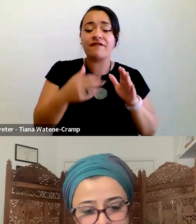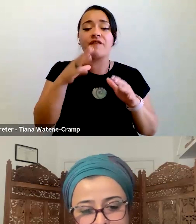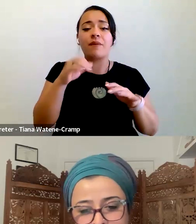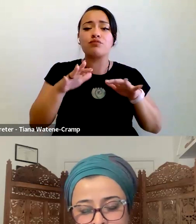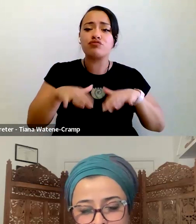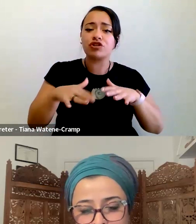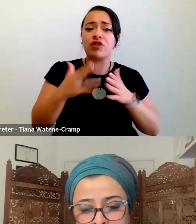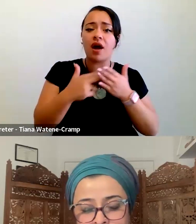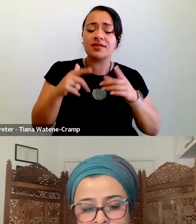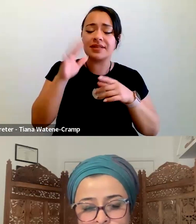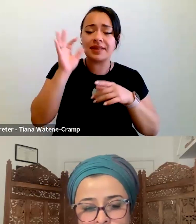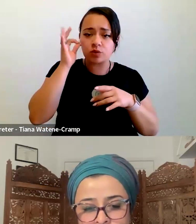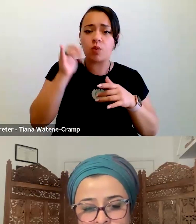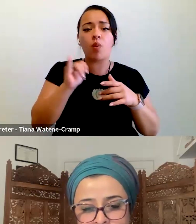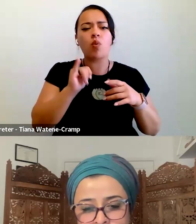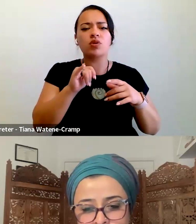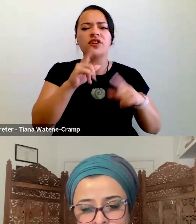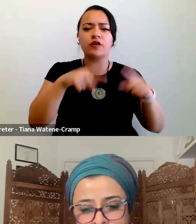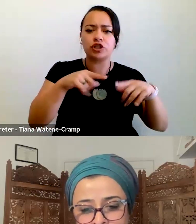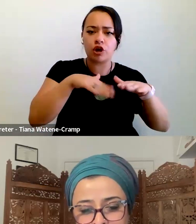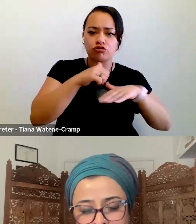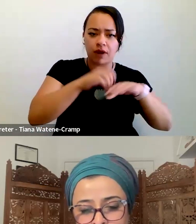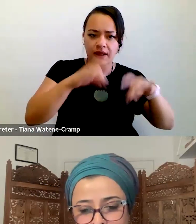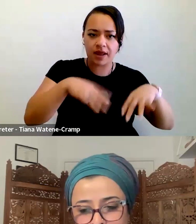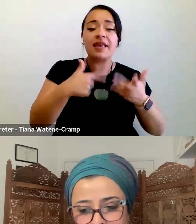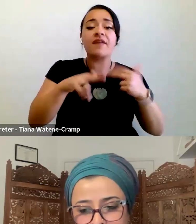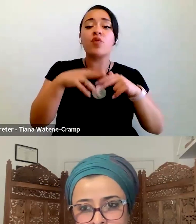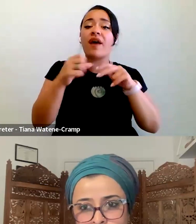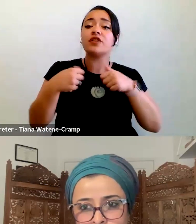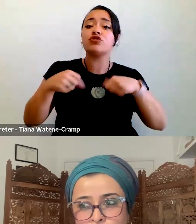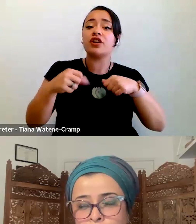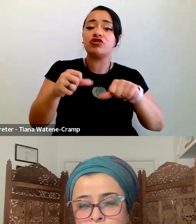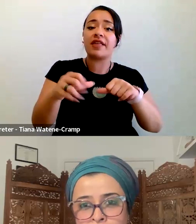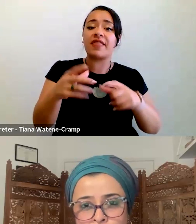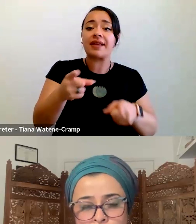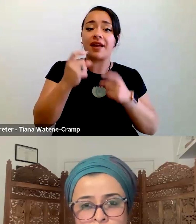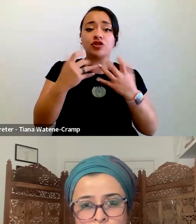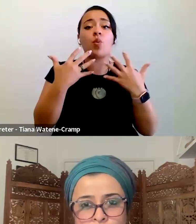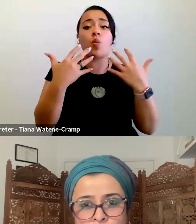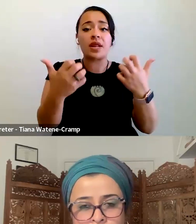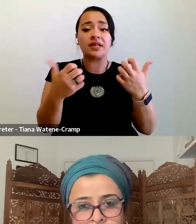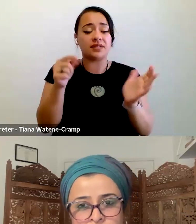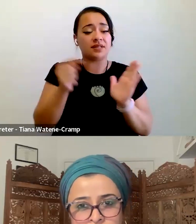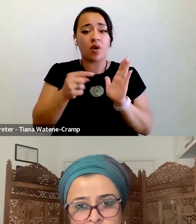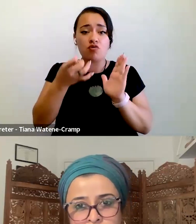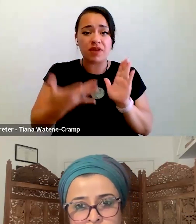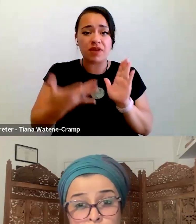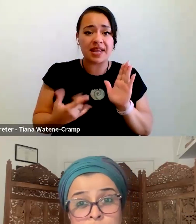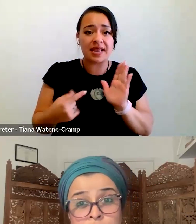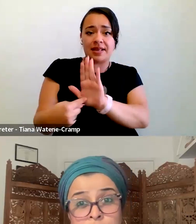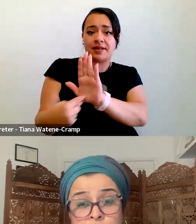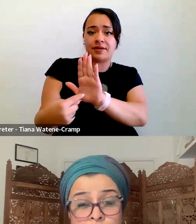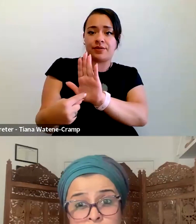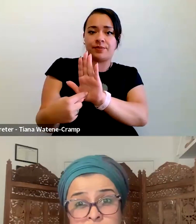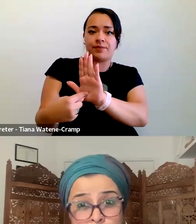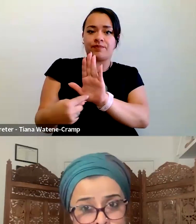Council, that demonstrate when you actually have a strategy that engages diverse audiences, the bottom line of the organisation does better,